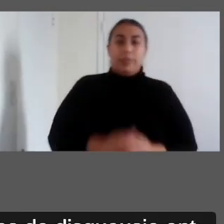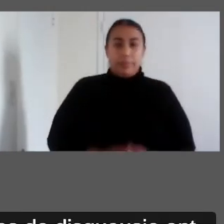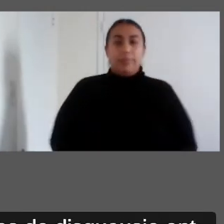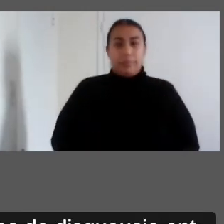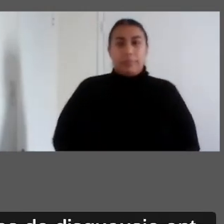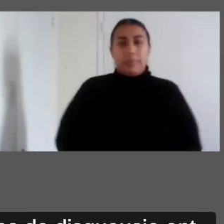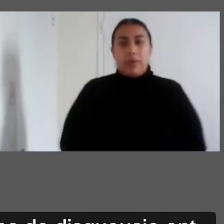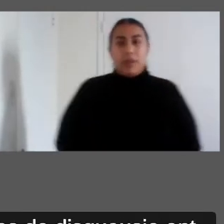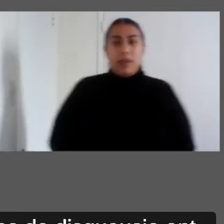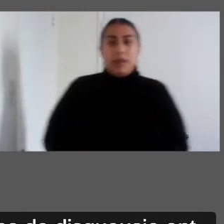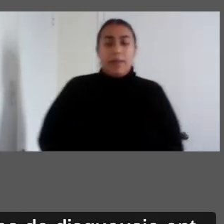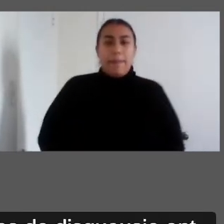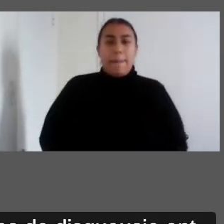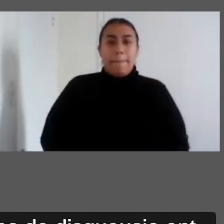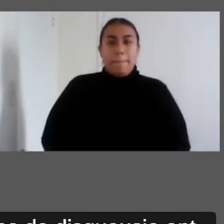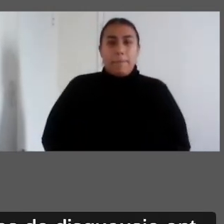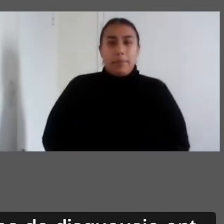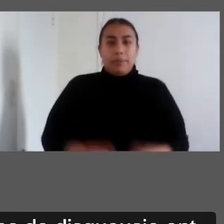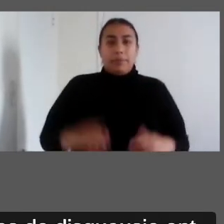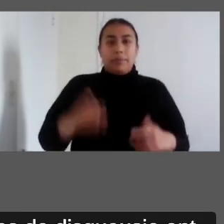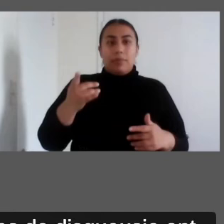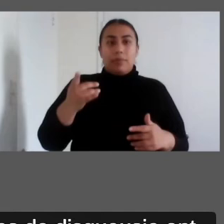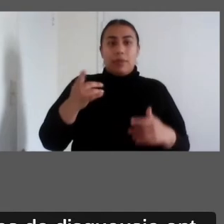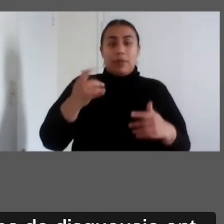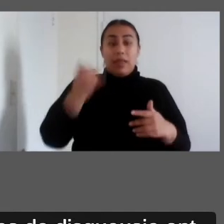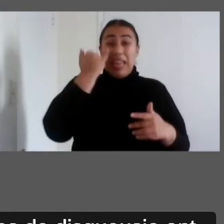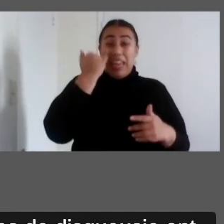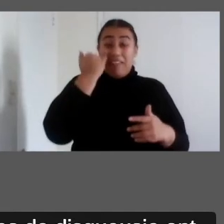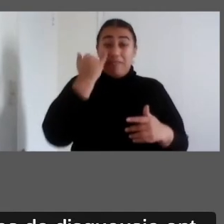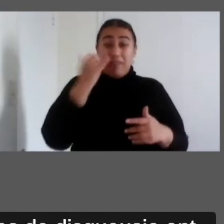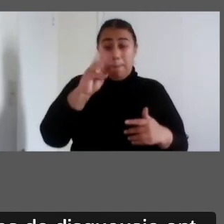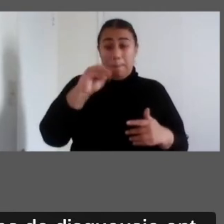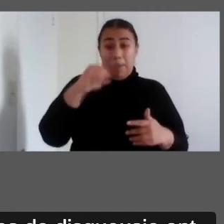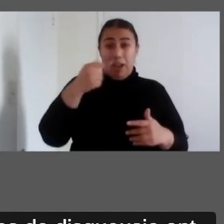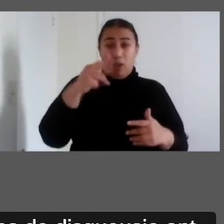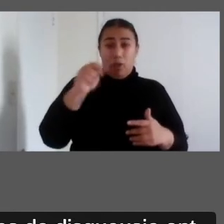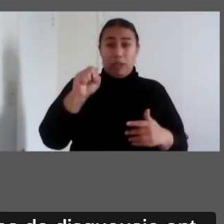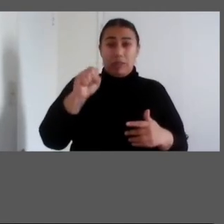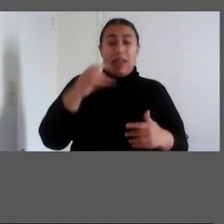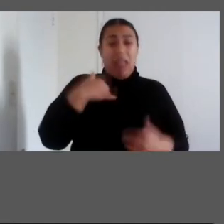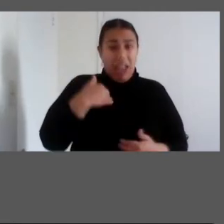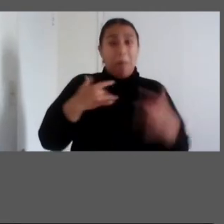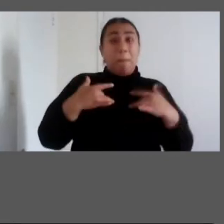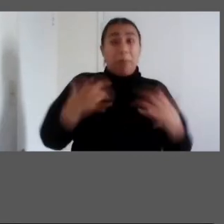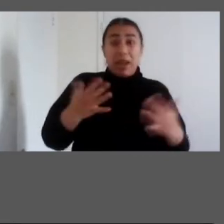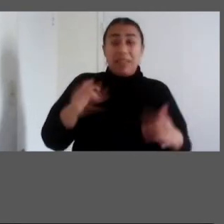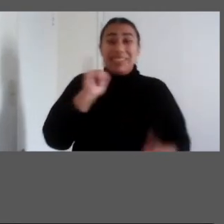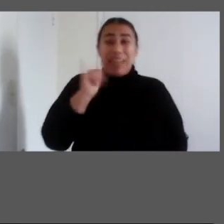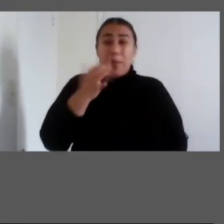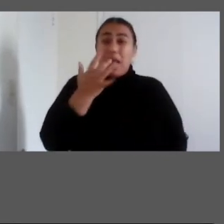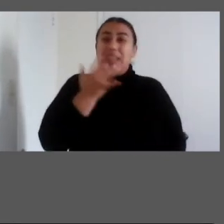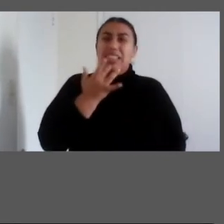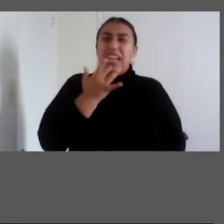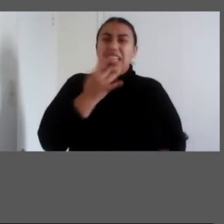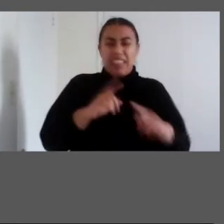pain. If blood flow is increased to the oral pharynx, there have been reports of dysgeusia, which is just a fancy way